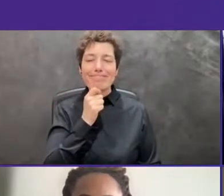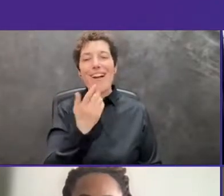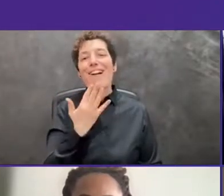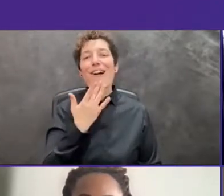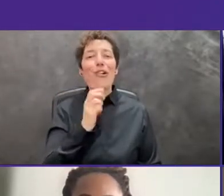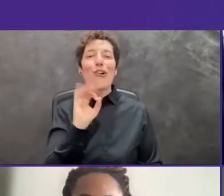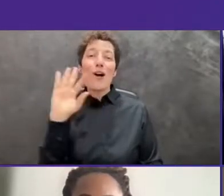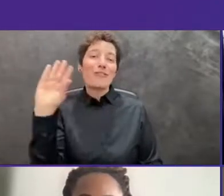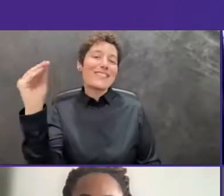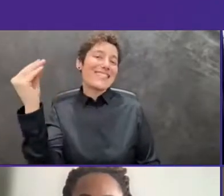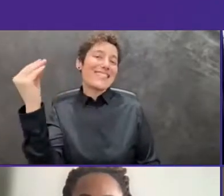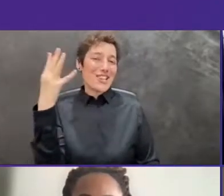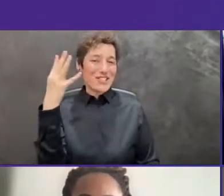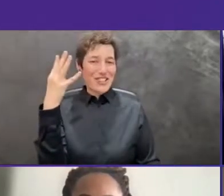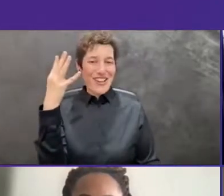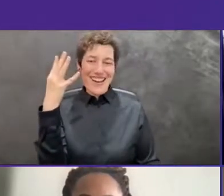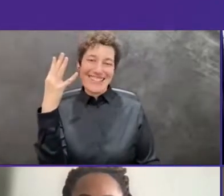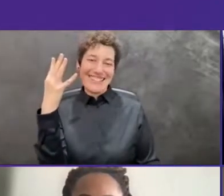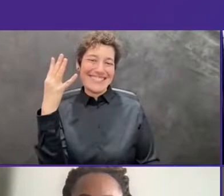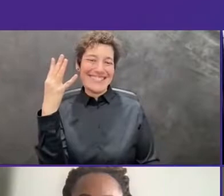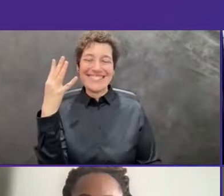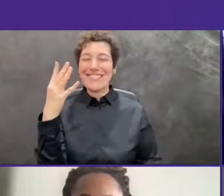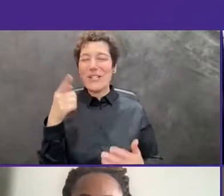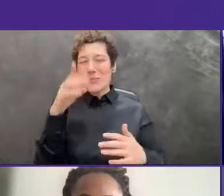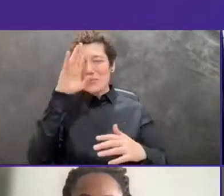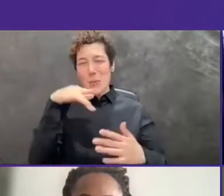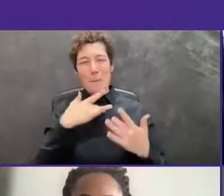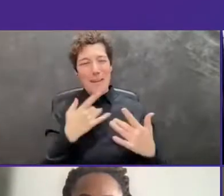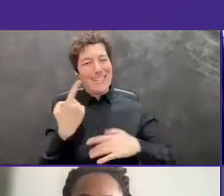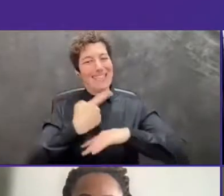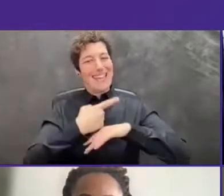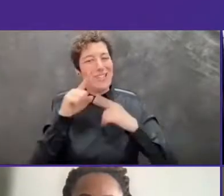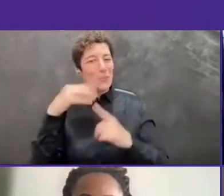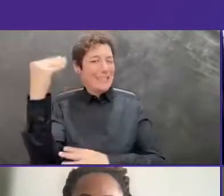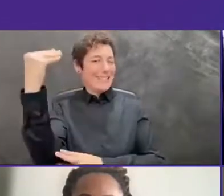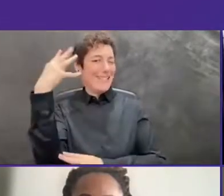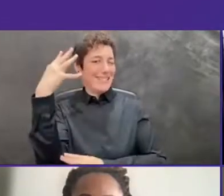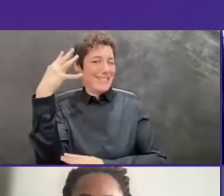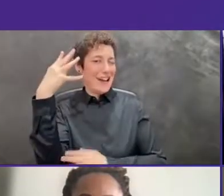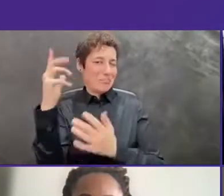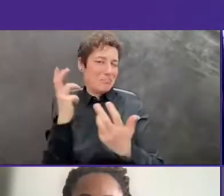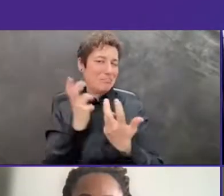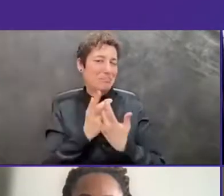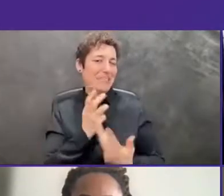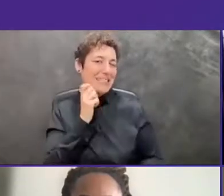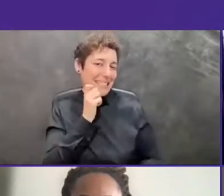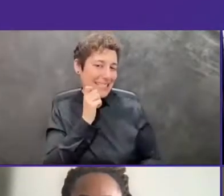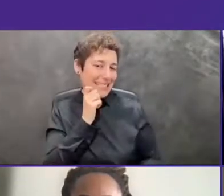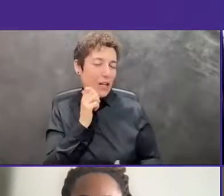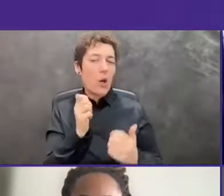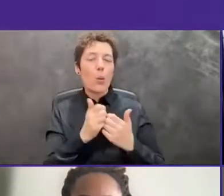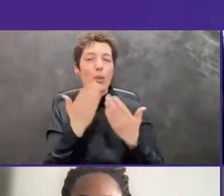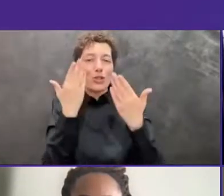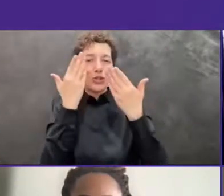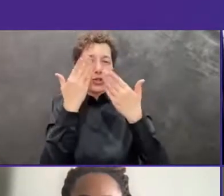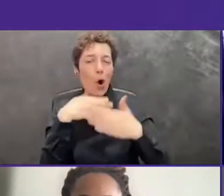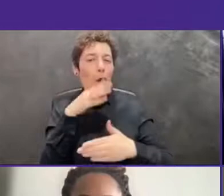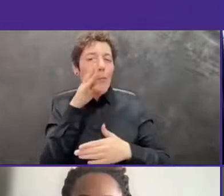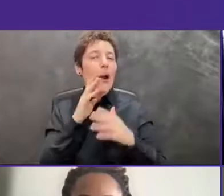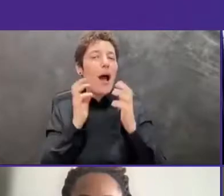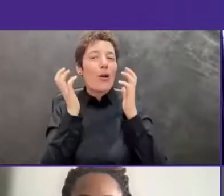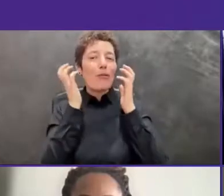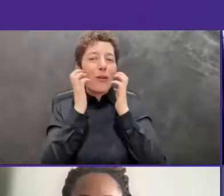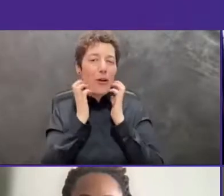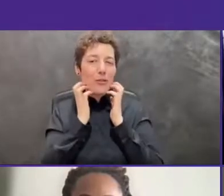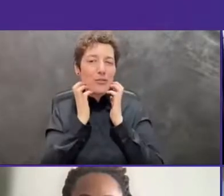sunshine on days when it's sunny, but with dark brown freckles. I am a